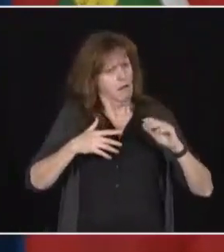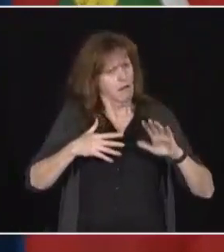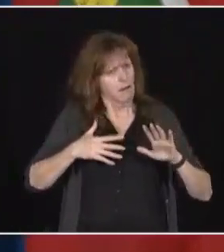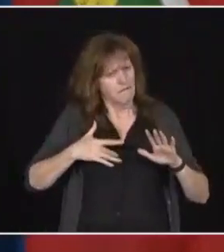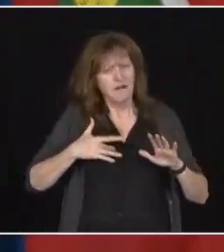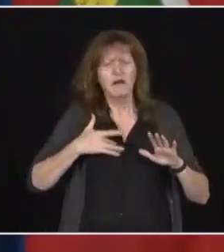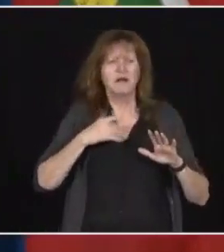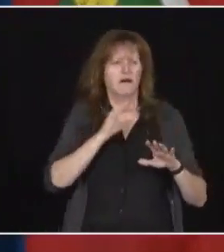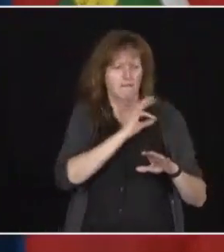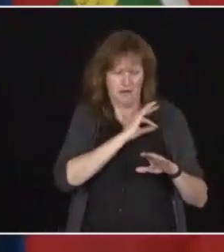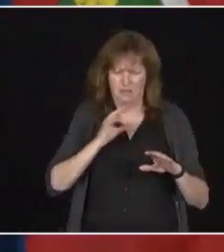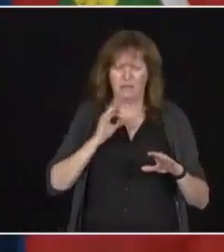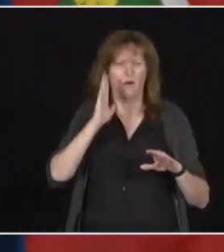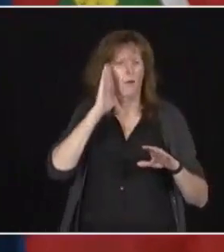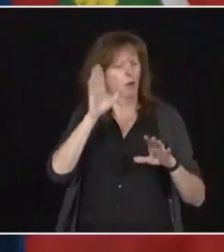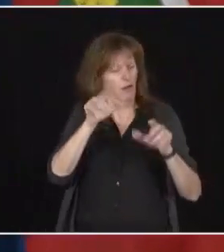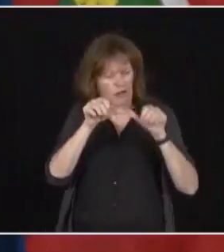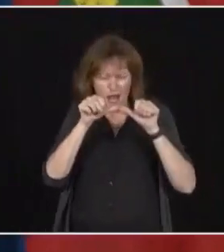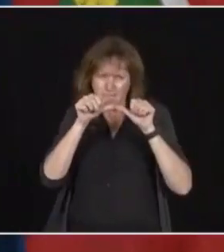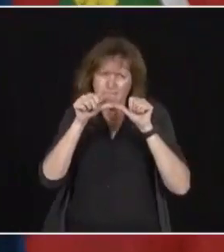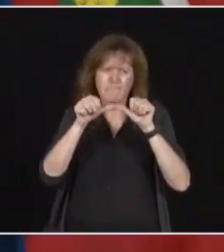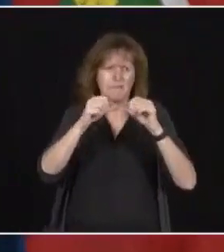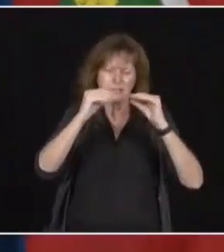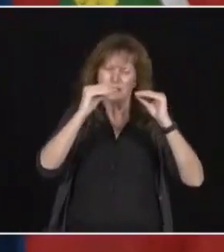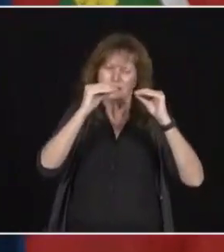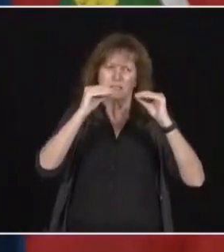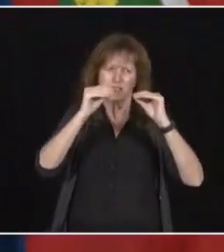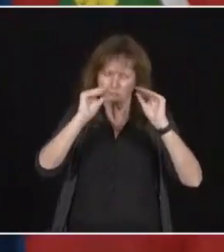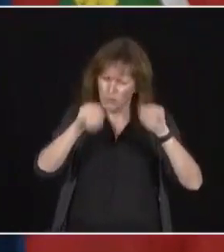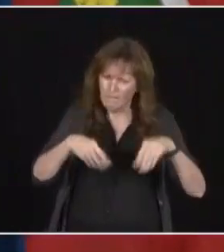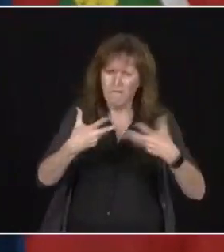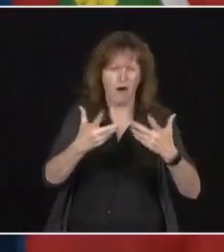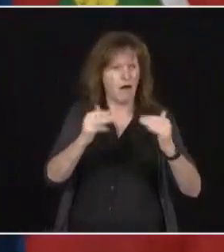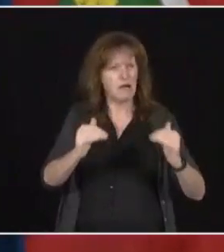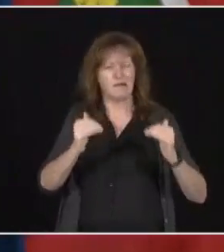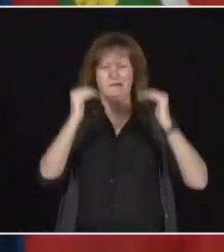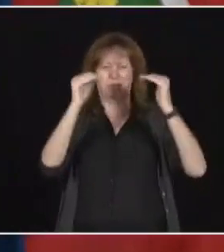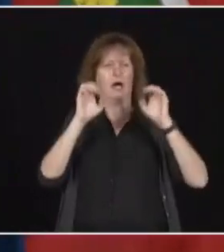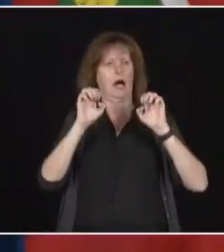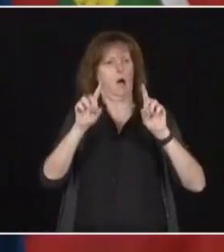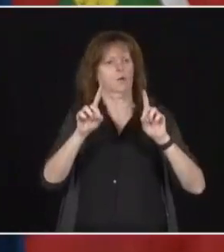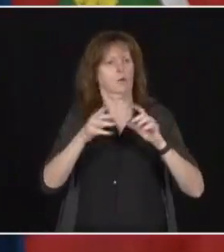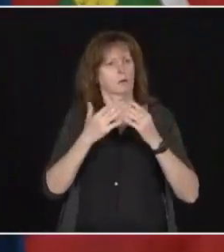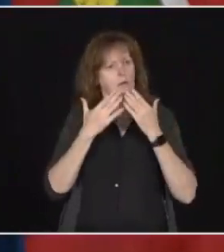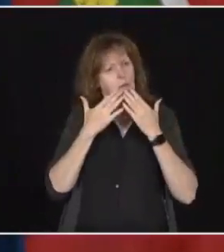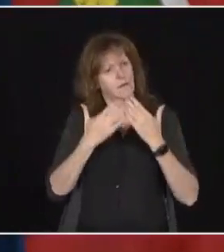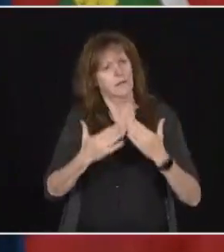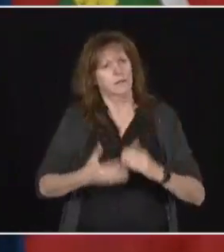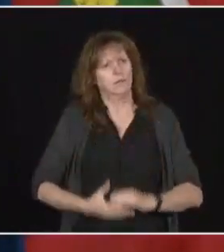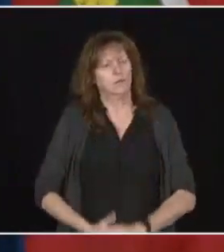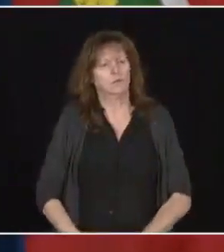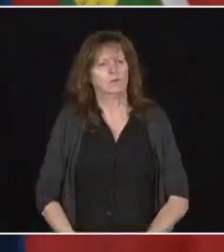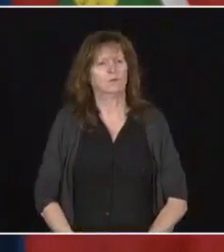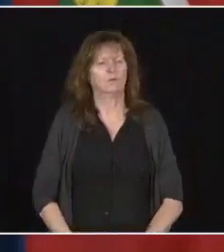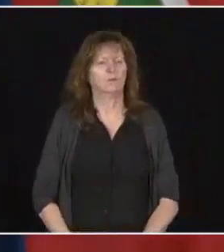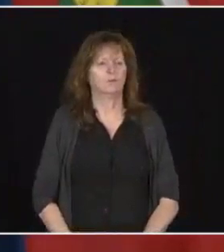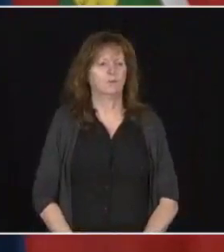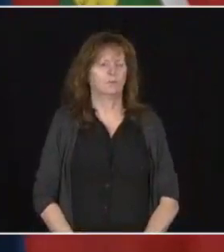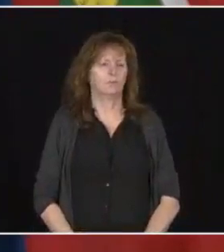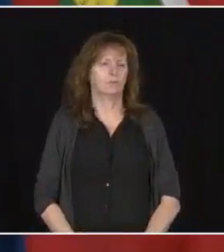work they do, delivering that world-class education. Thank you. Thank you.